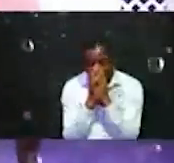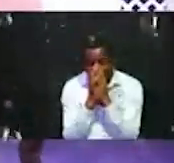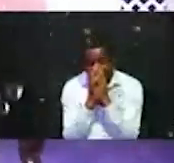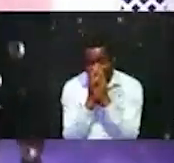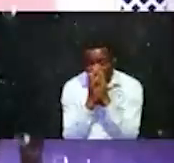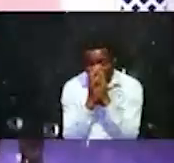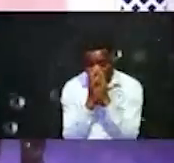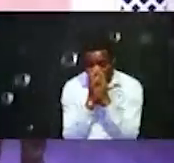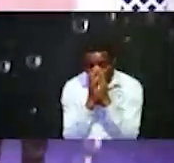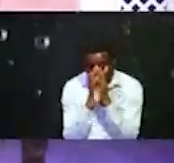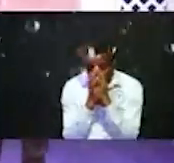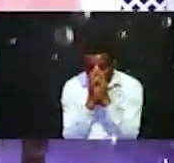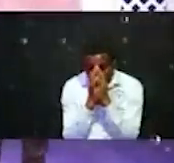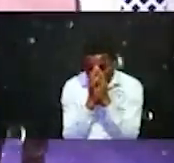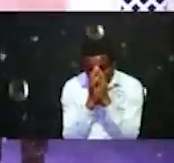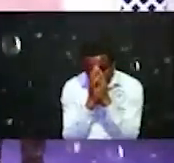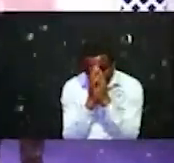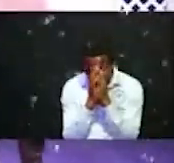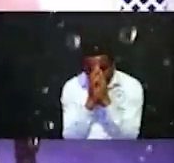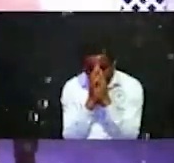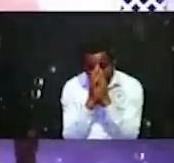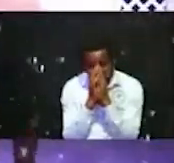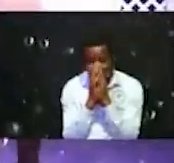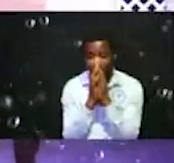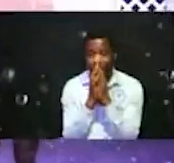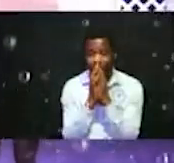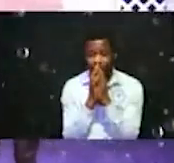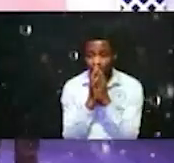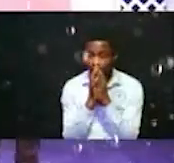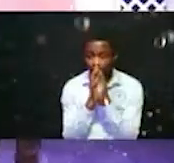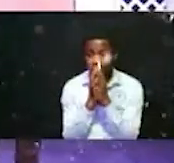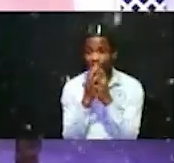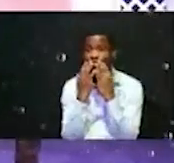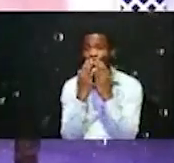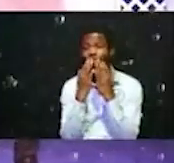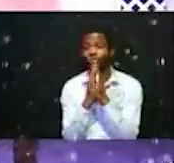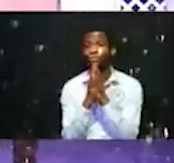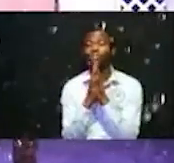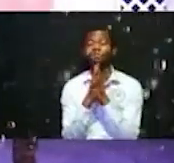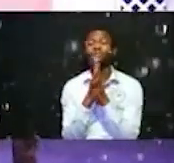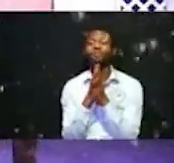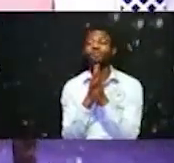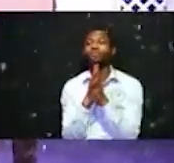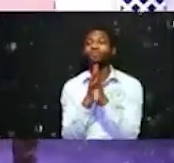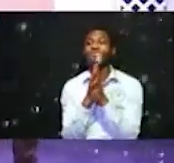you, Lord. Thank you, Lord. Thank you, Lord. In the name of Jesus Christ, we pray.